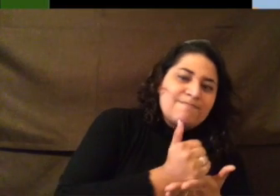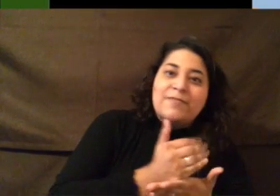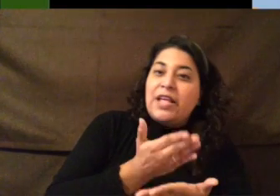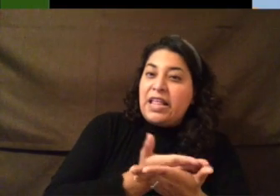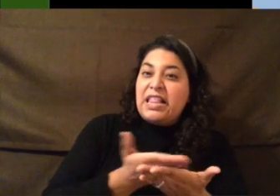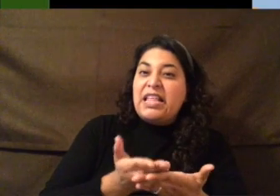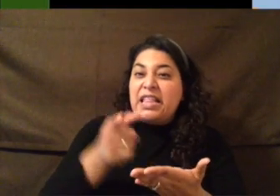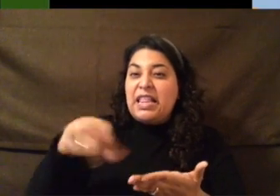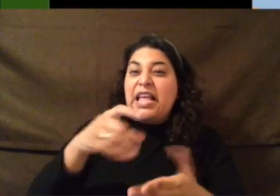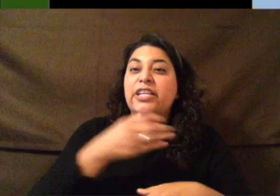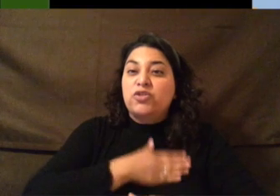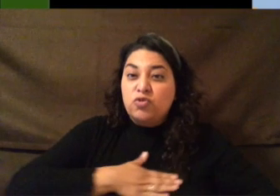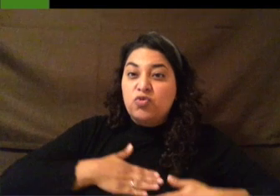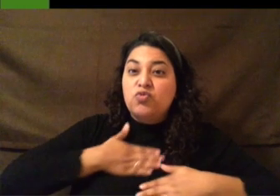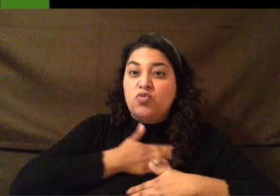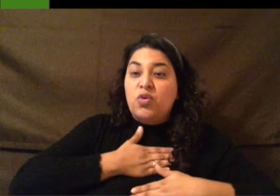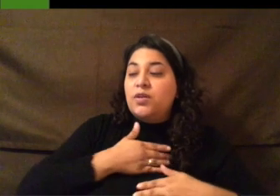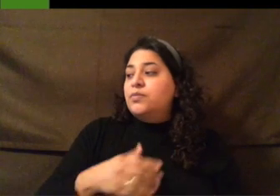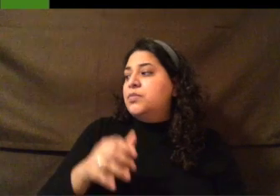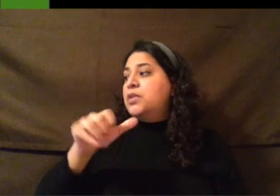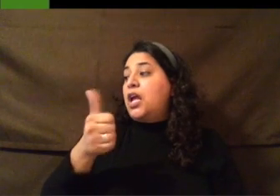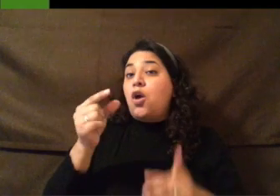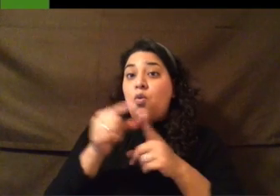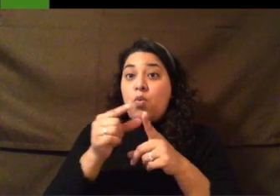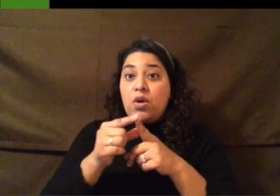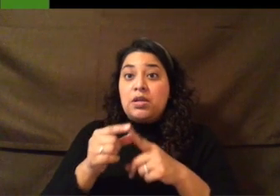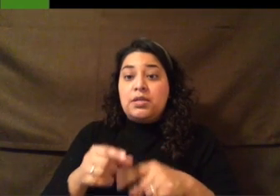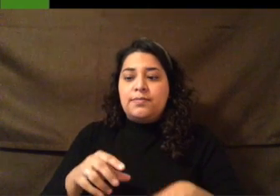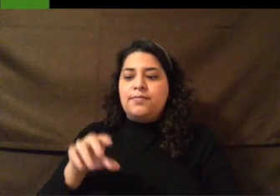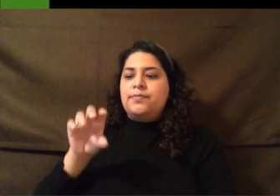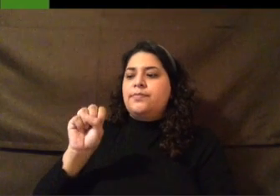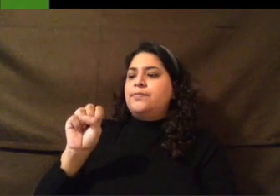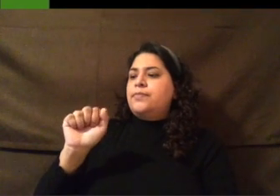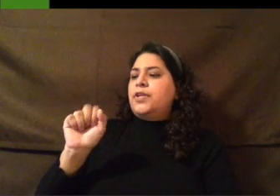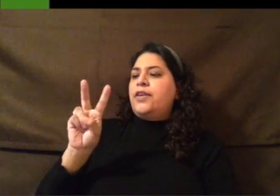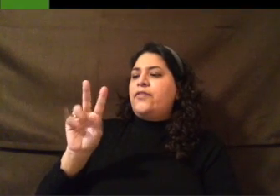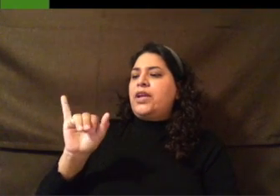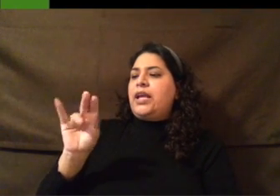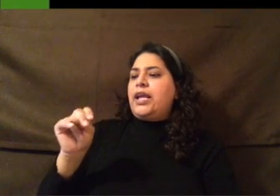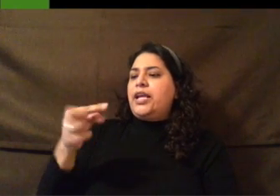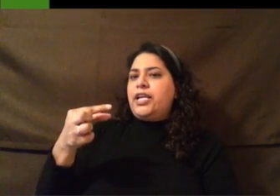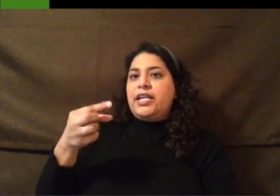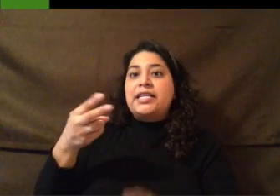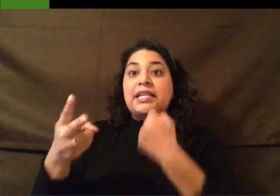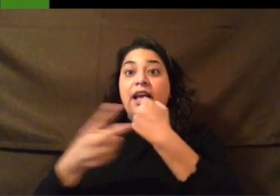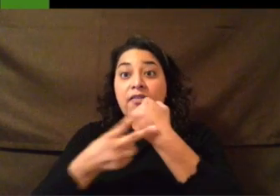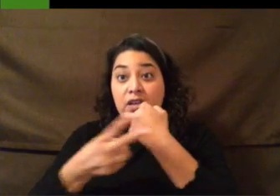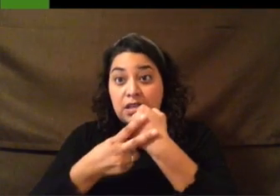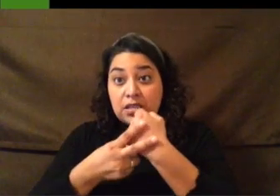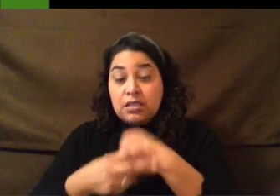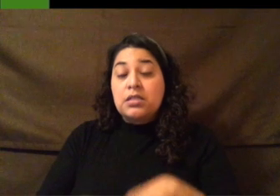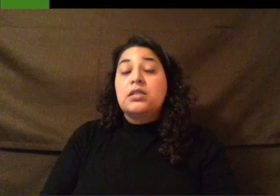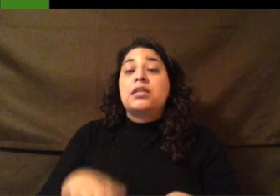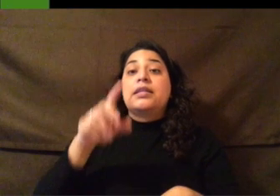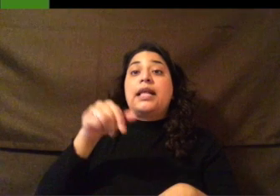things that they love to do. The next word that we're going to be looking at is saving.